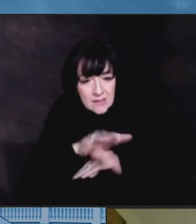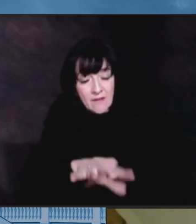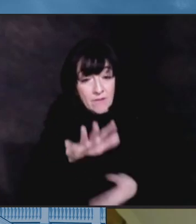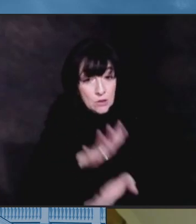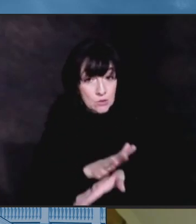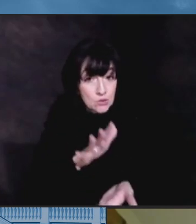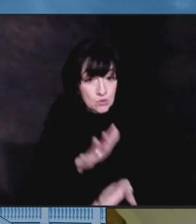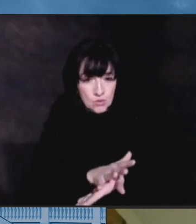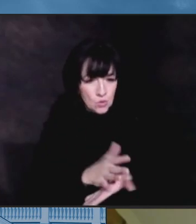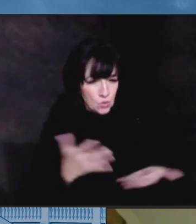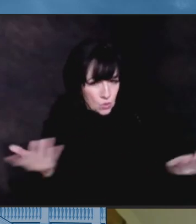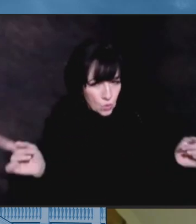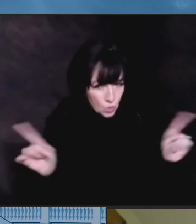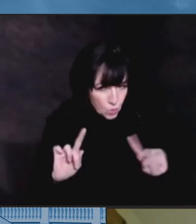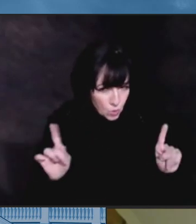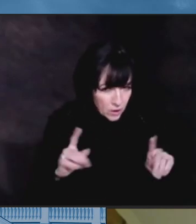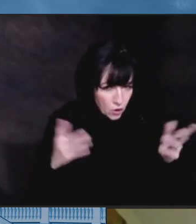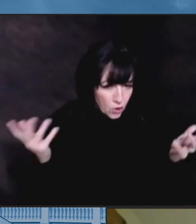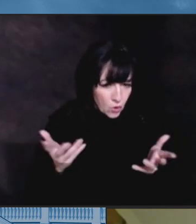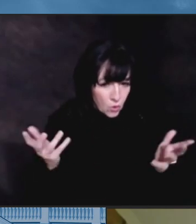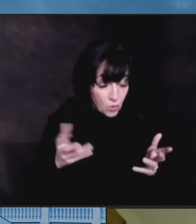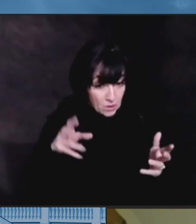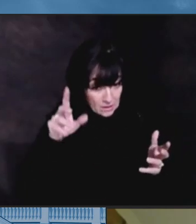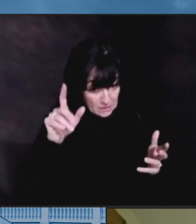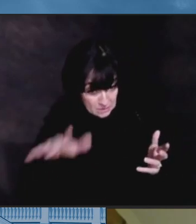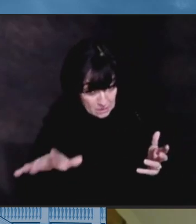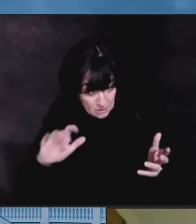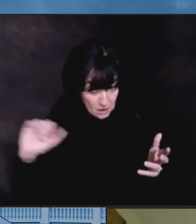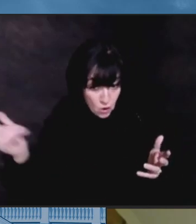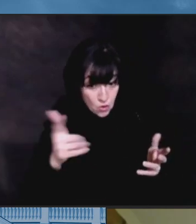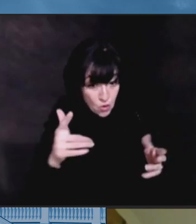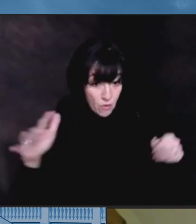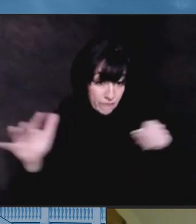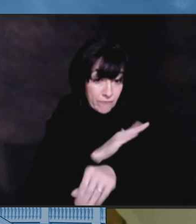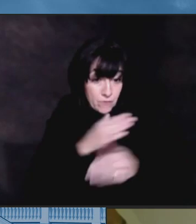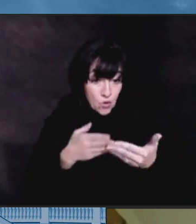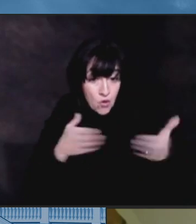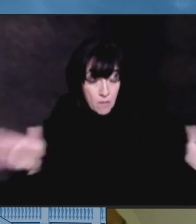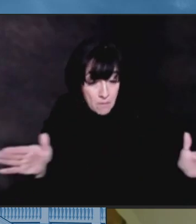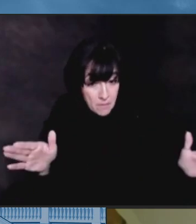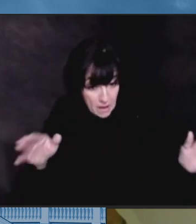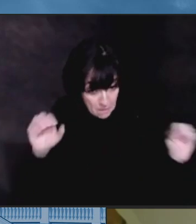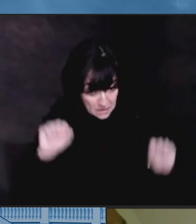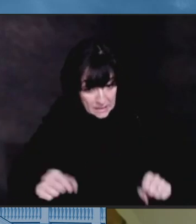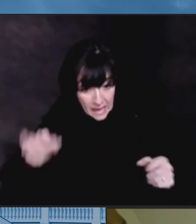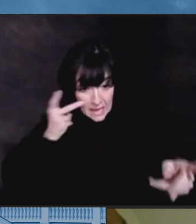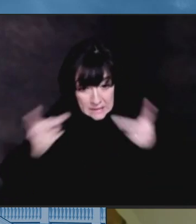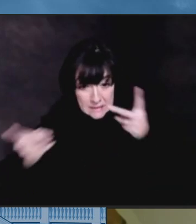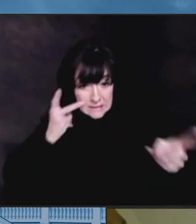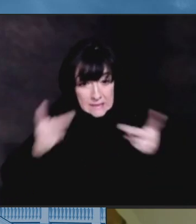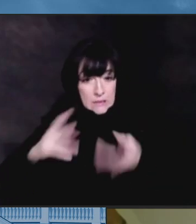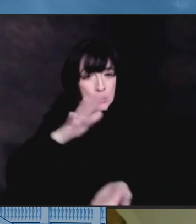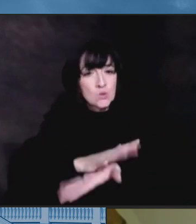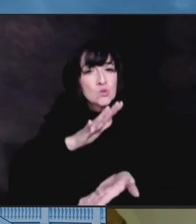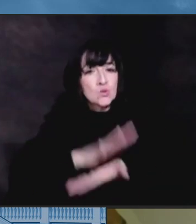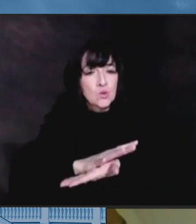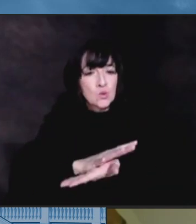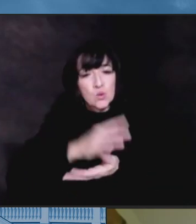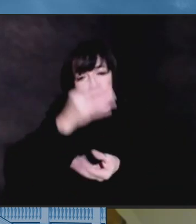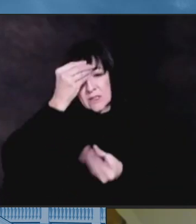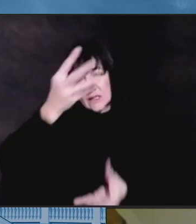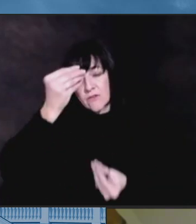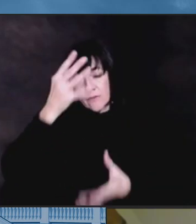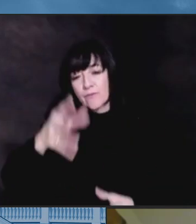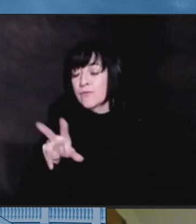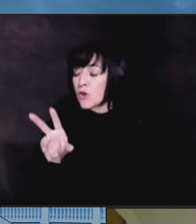just be for the schools, or will the entire public have access to this change data platform? No, I think what I